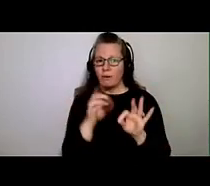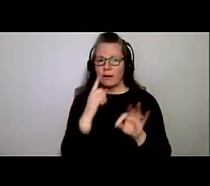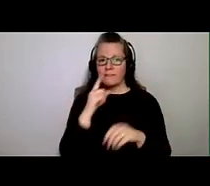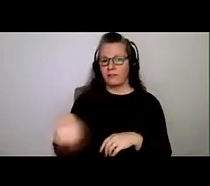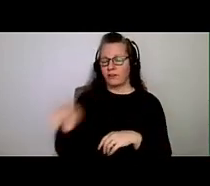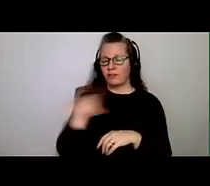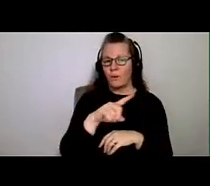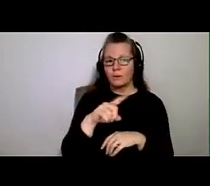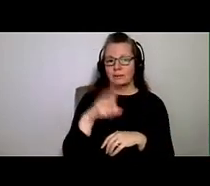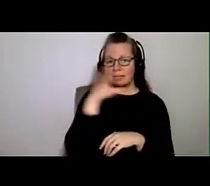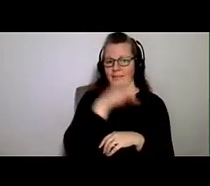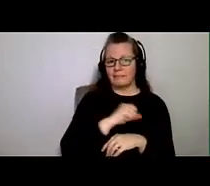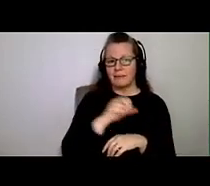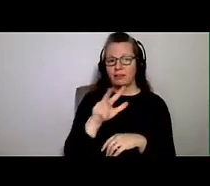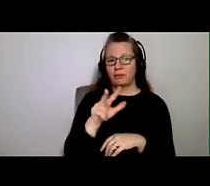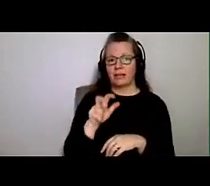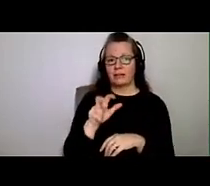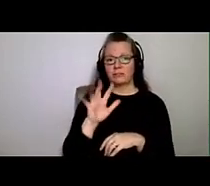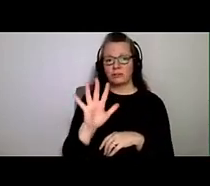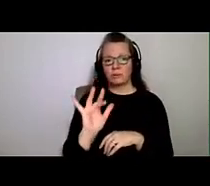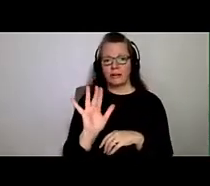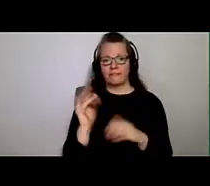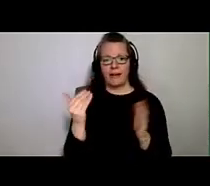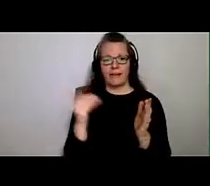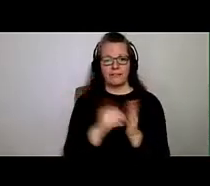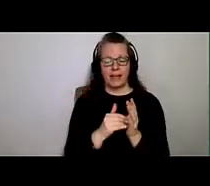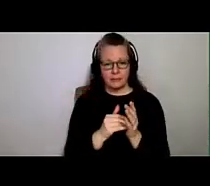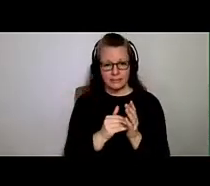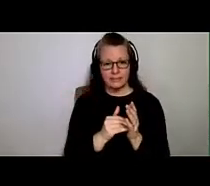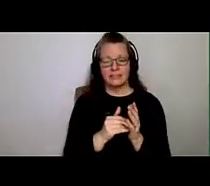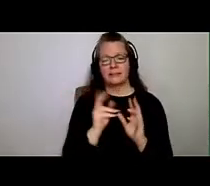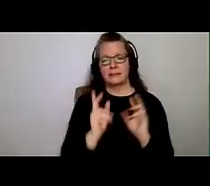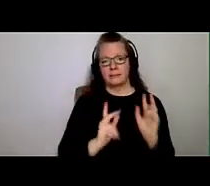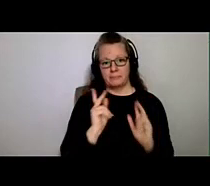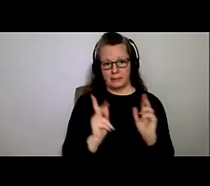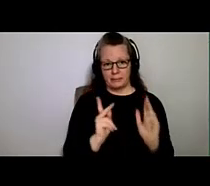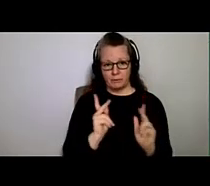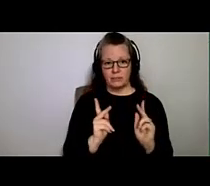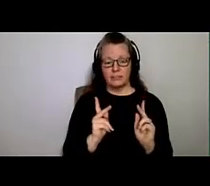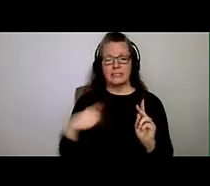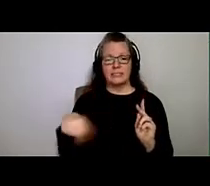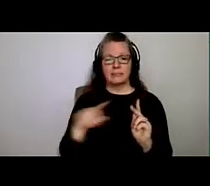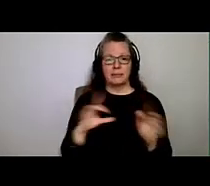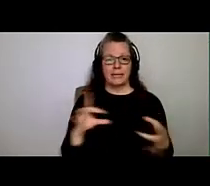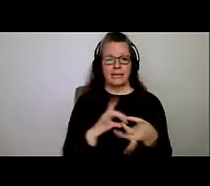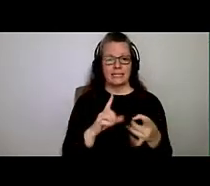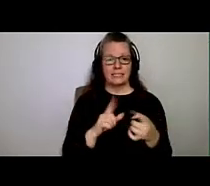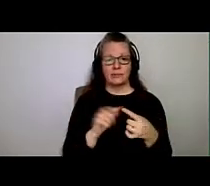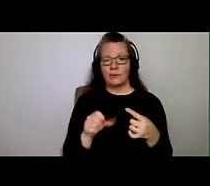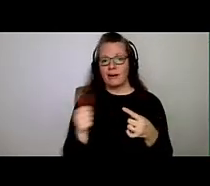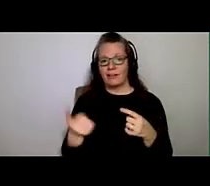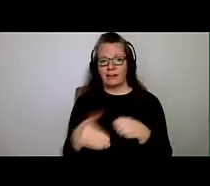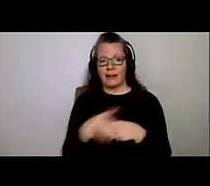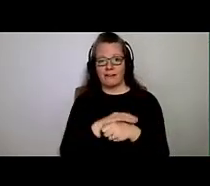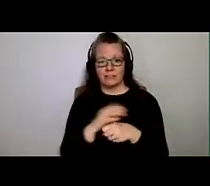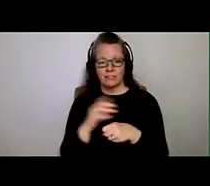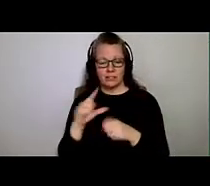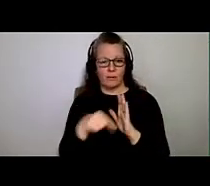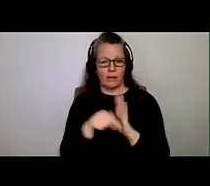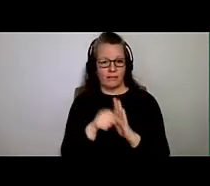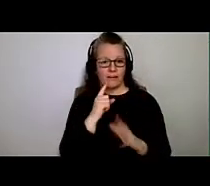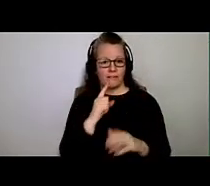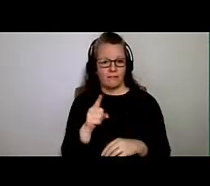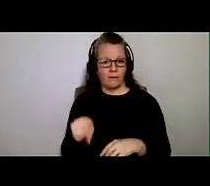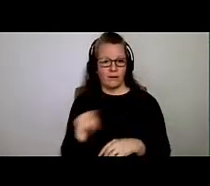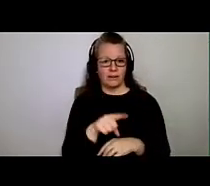estimated 325,000, more than 325,000 folks to be connected to other coverage for which they're eligible for.